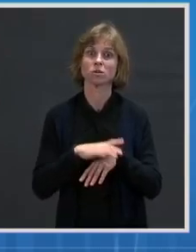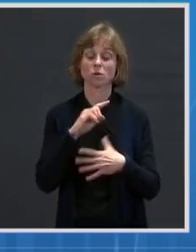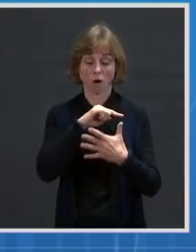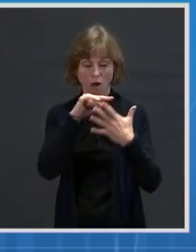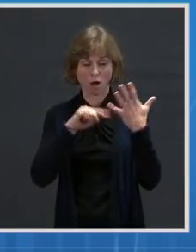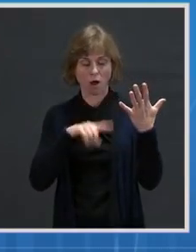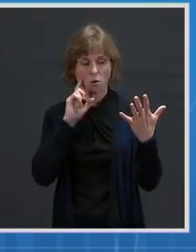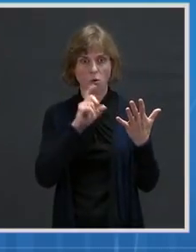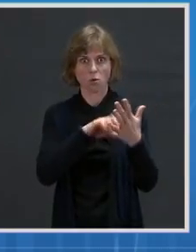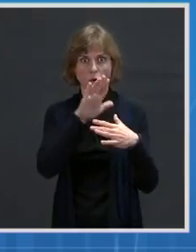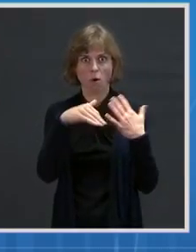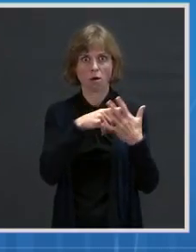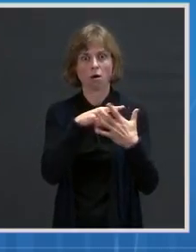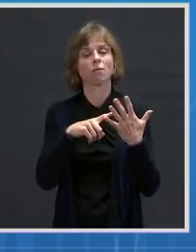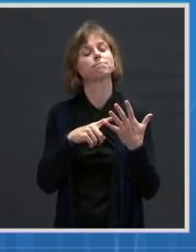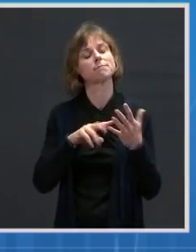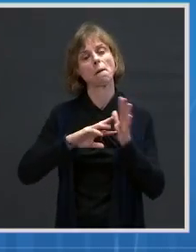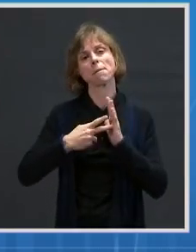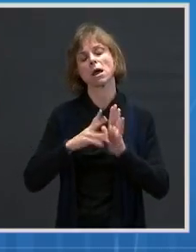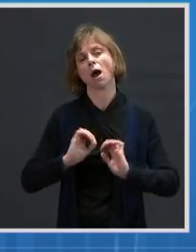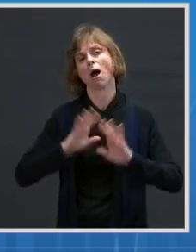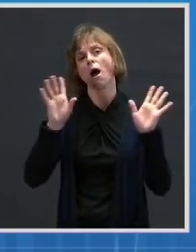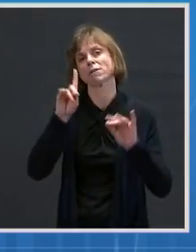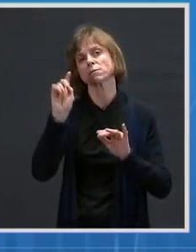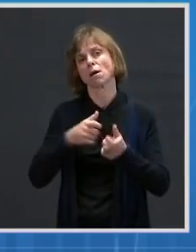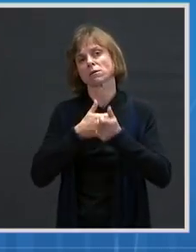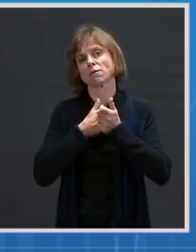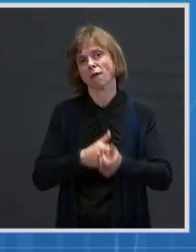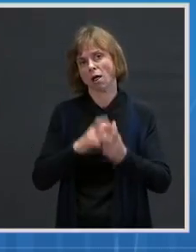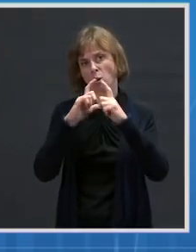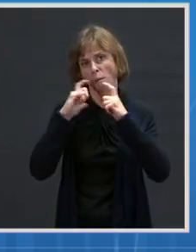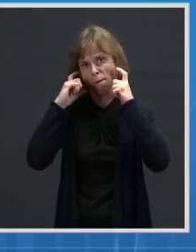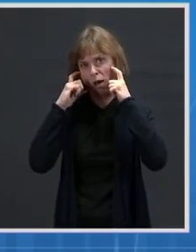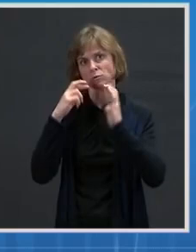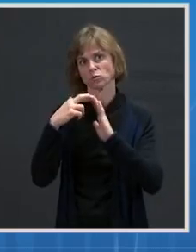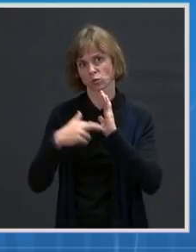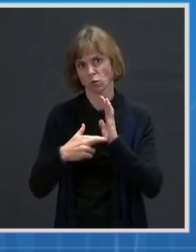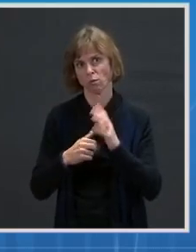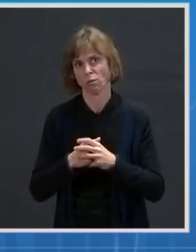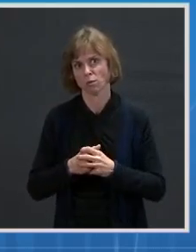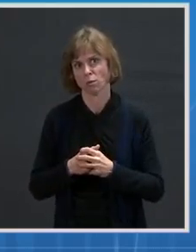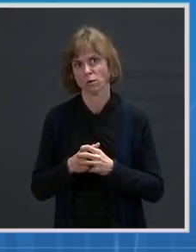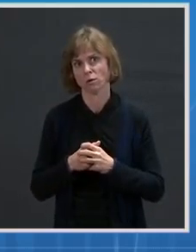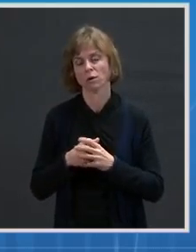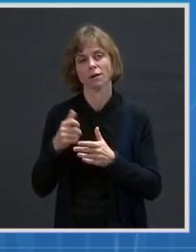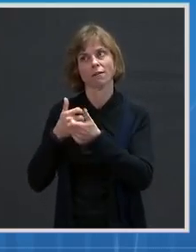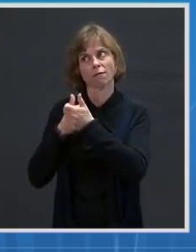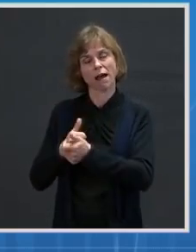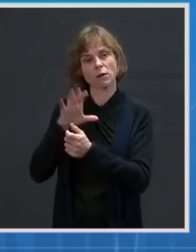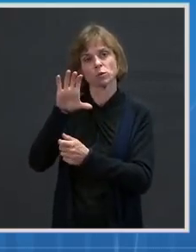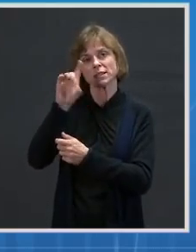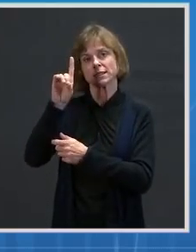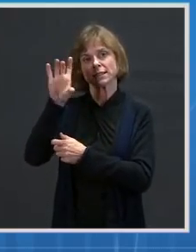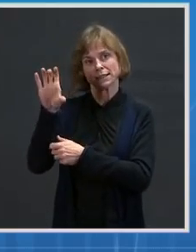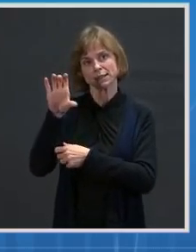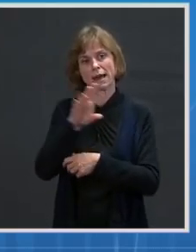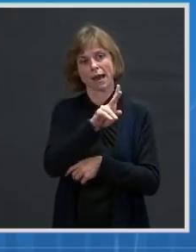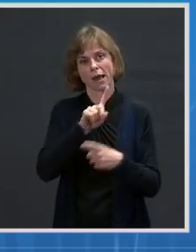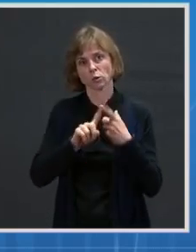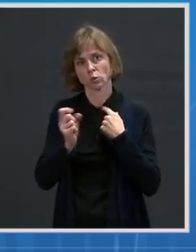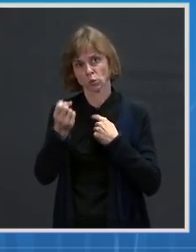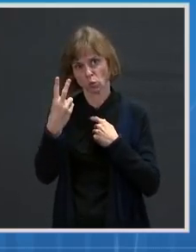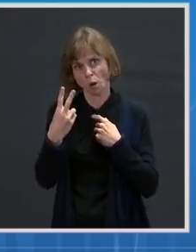mask adherence to the 5 key layered mitigation strategies outlined in the CDC's K-12 operational